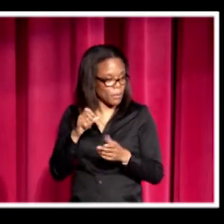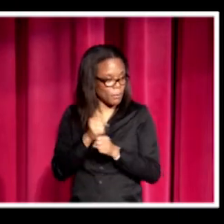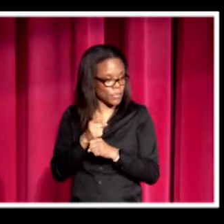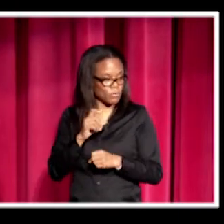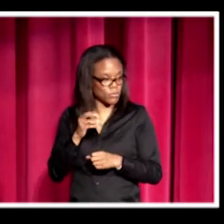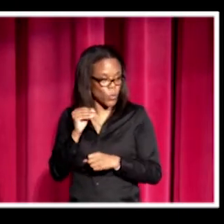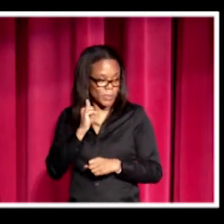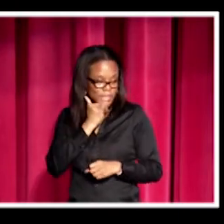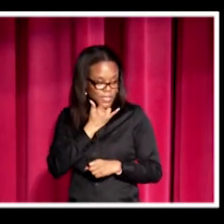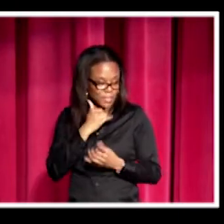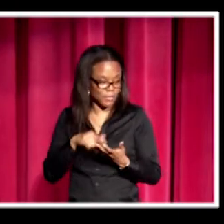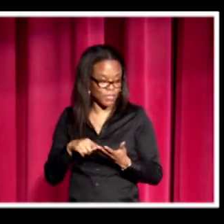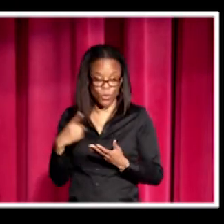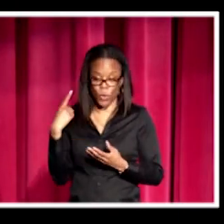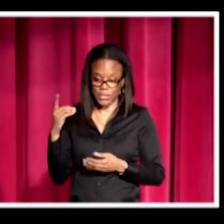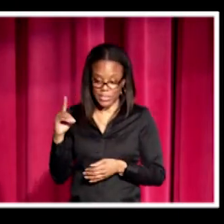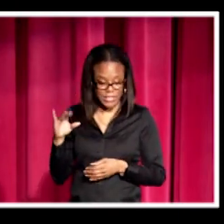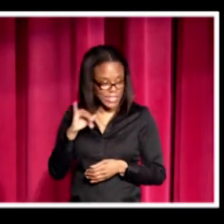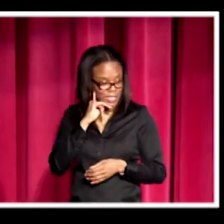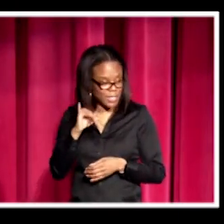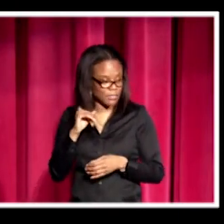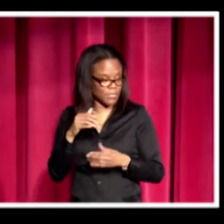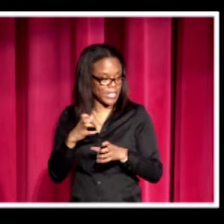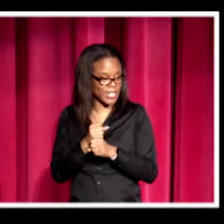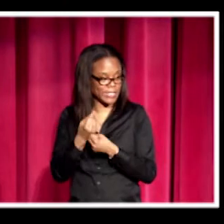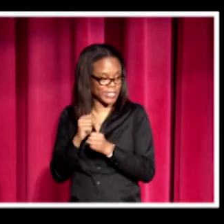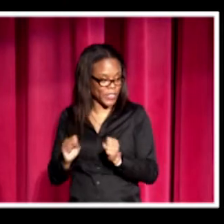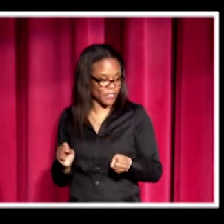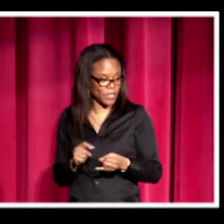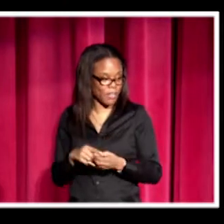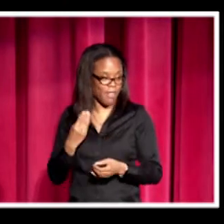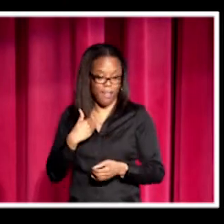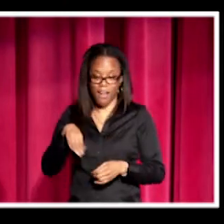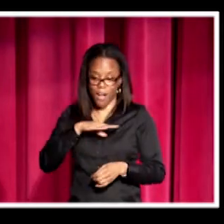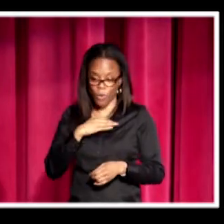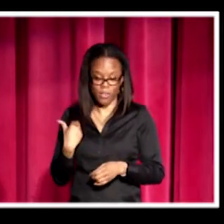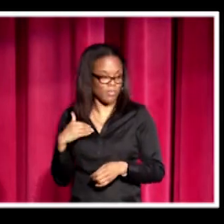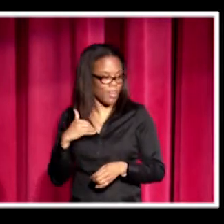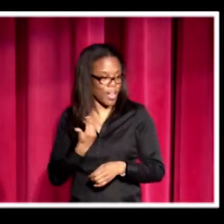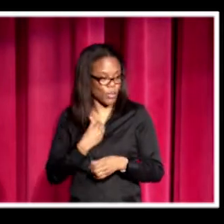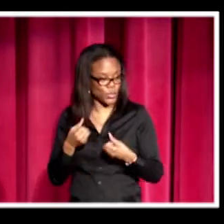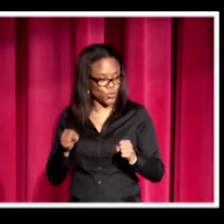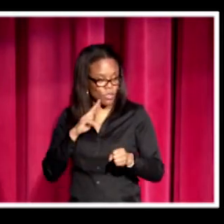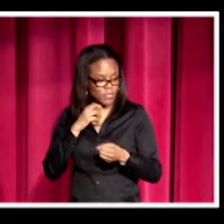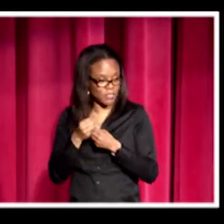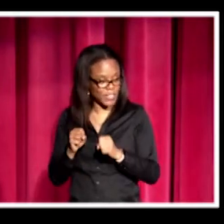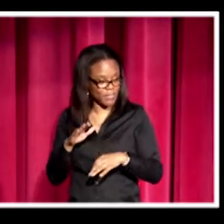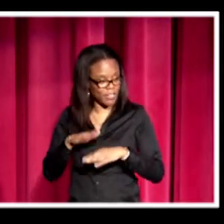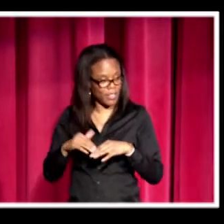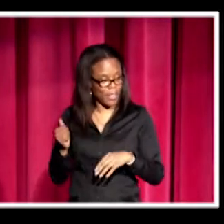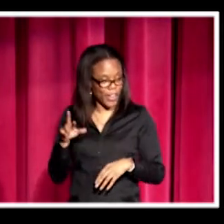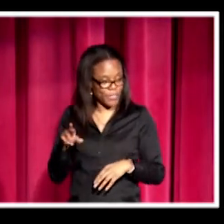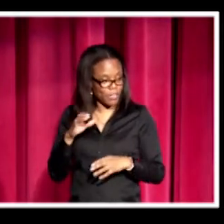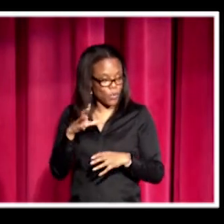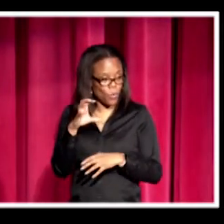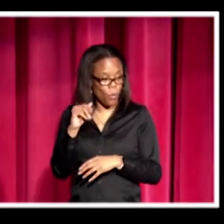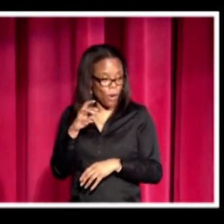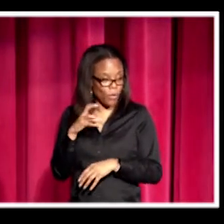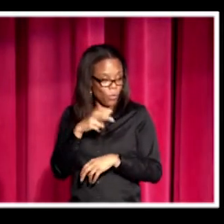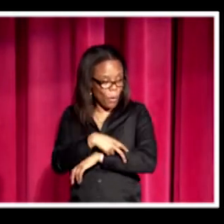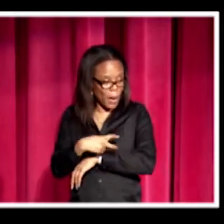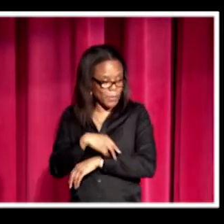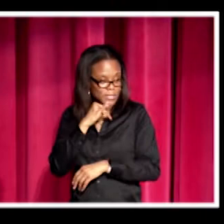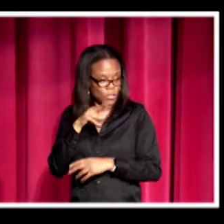Washington, D.C. is getting safer. Our streets are safer than ever. Crime is at record lows, with violent